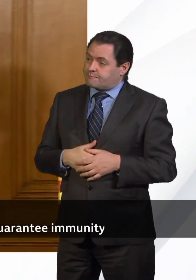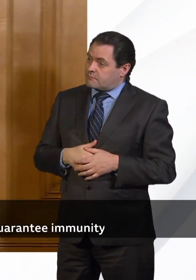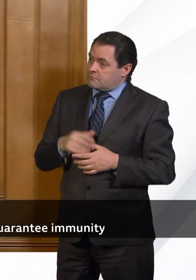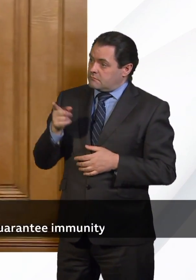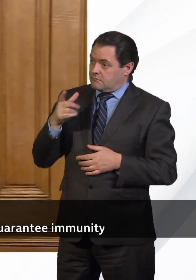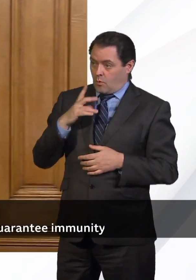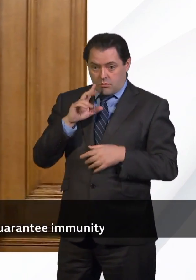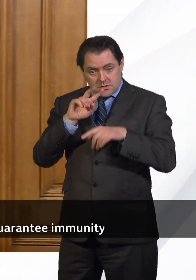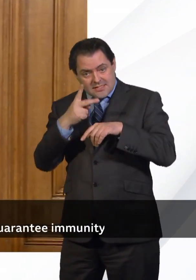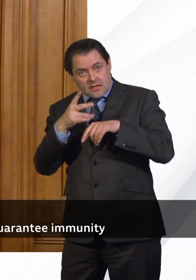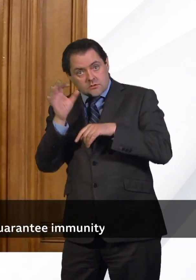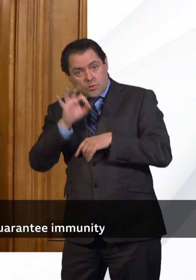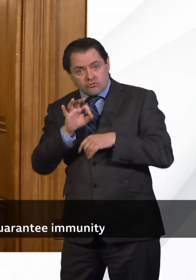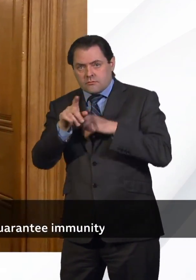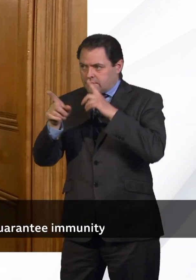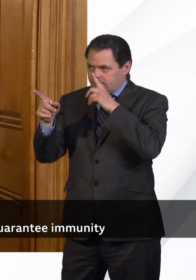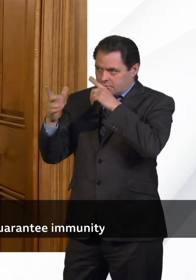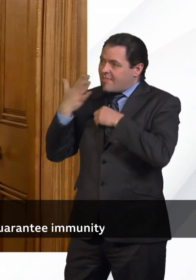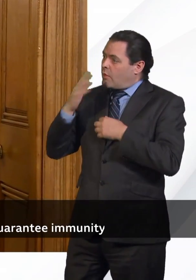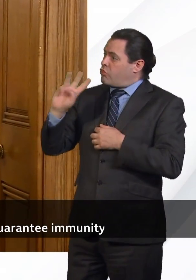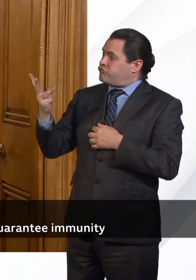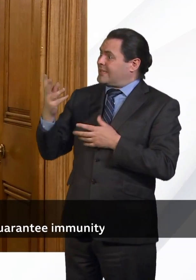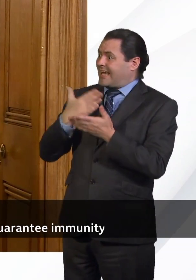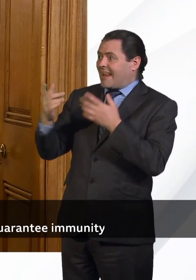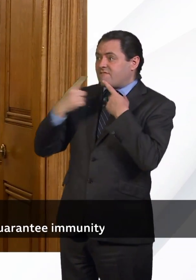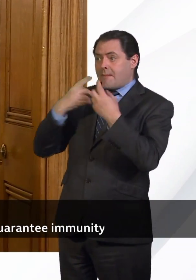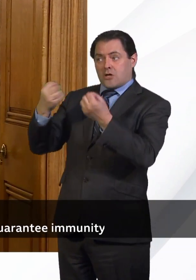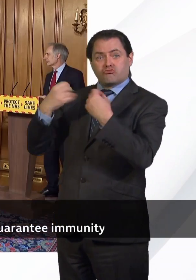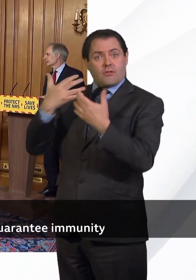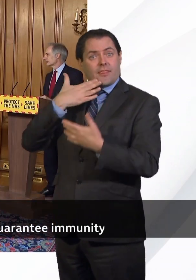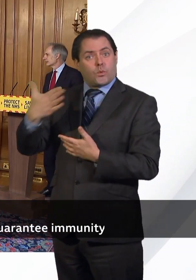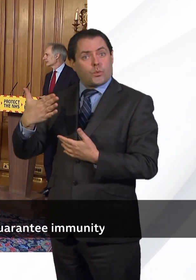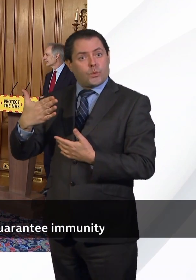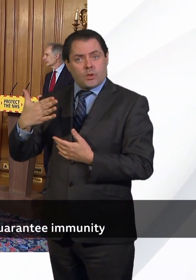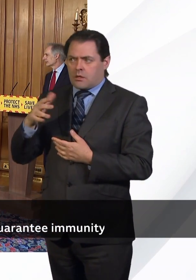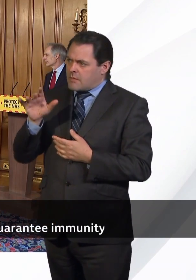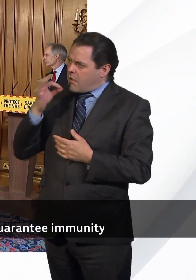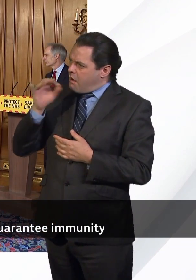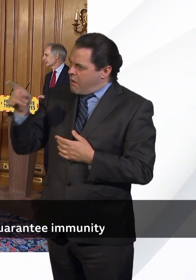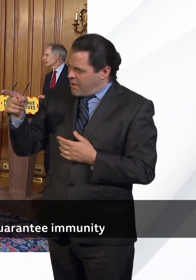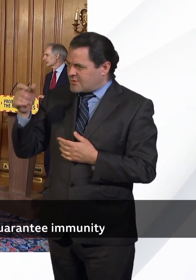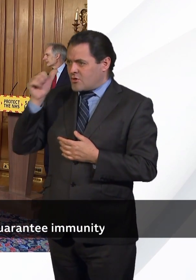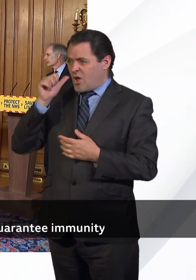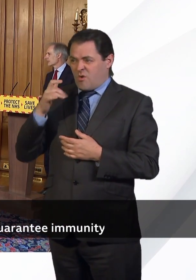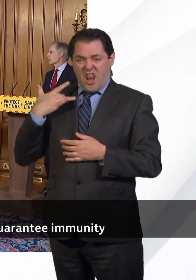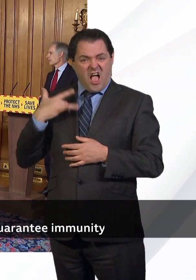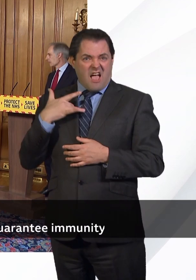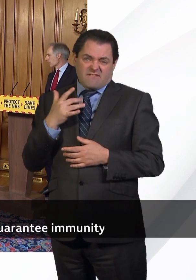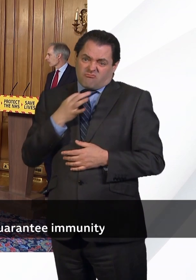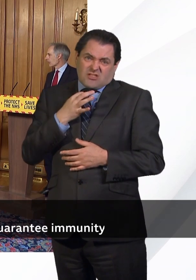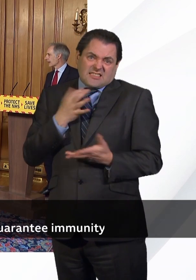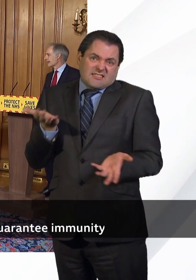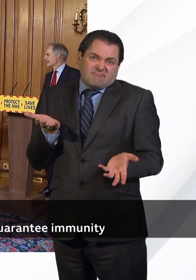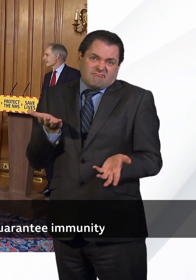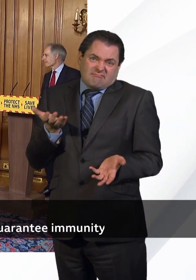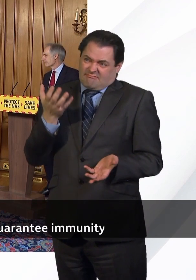If I may, Secretary of State, and thank you all 3 for very informative answers there. Secretary of State, life's full of risks, and this is all about balance